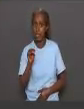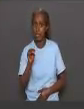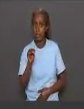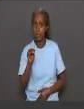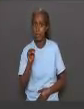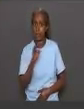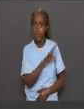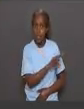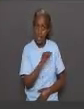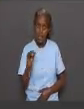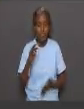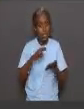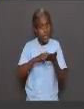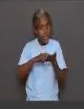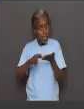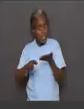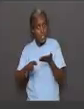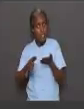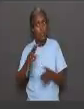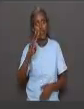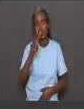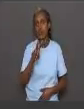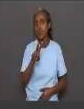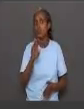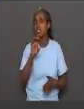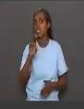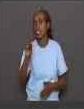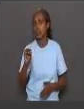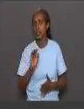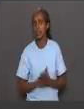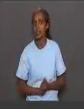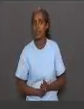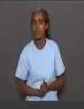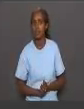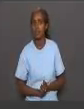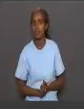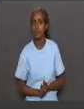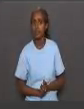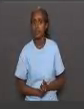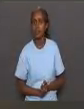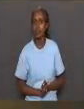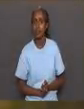centimeters and a radius of 2 centimeters.